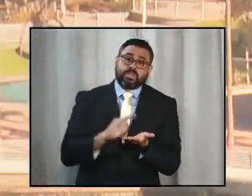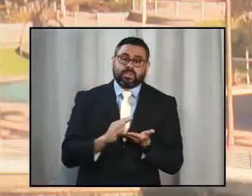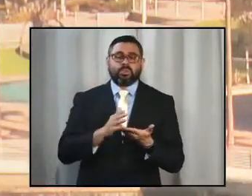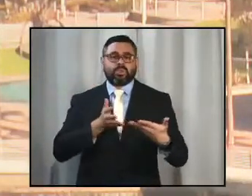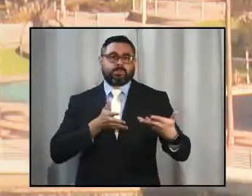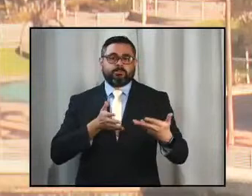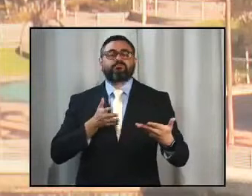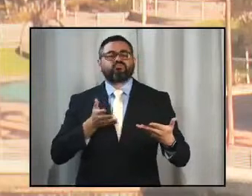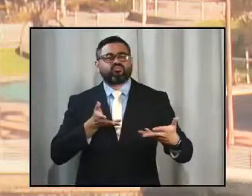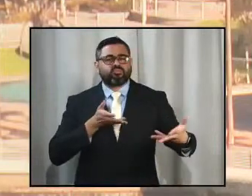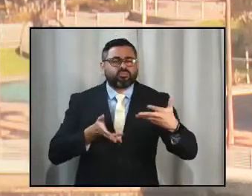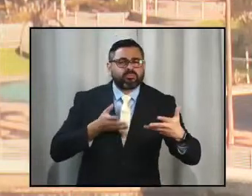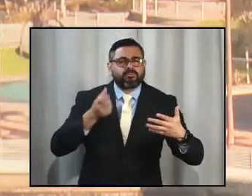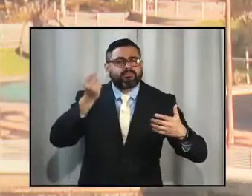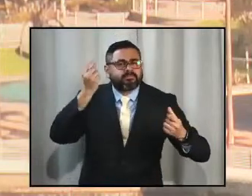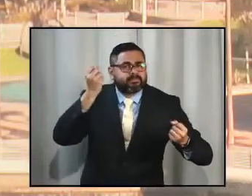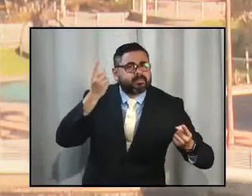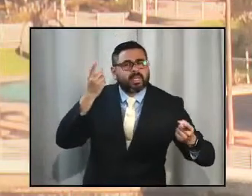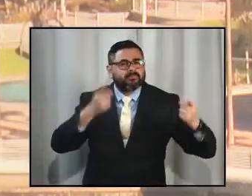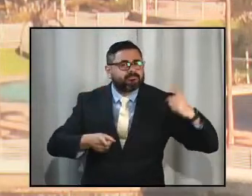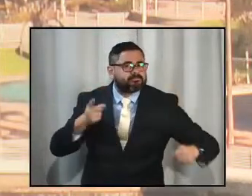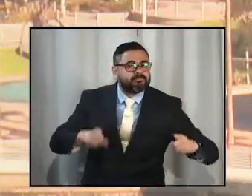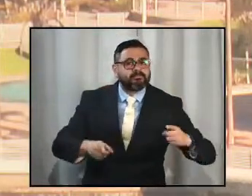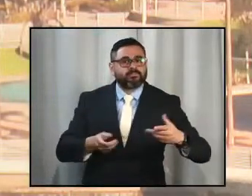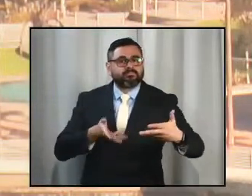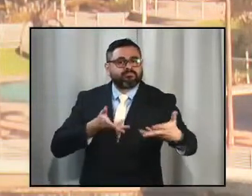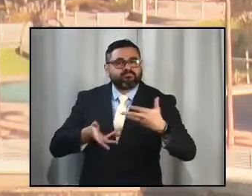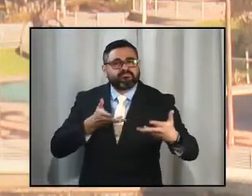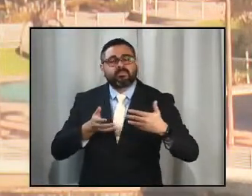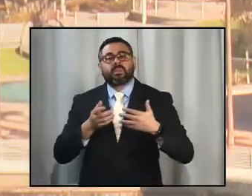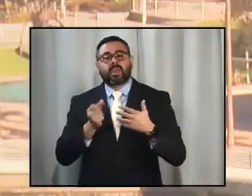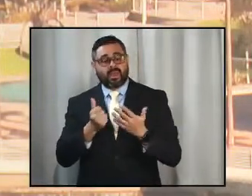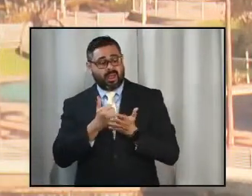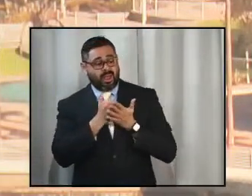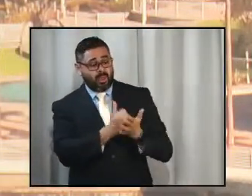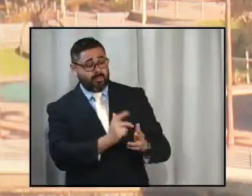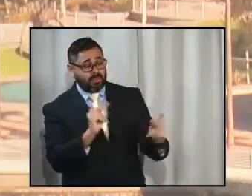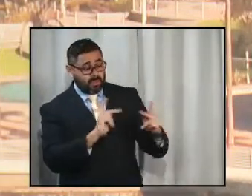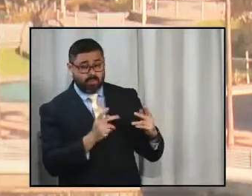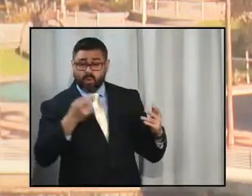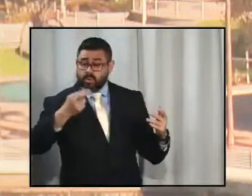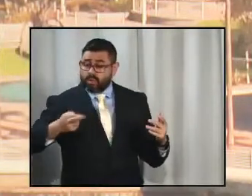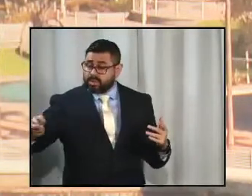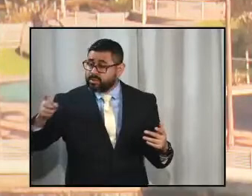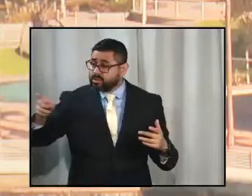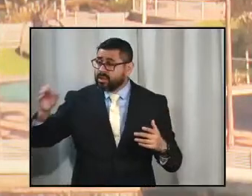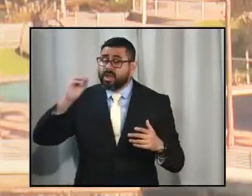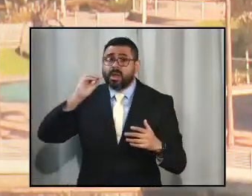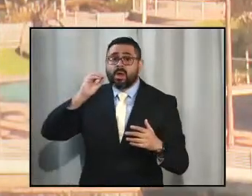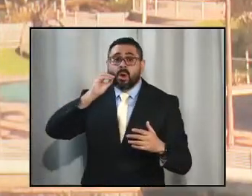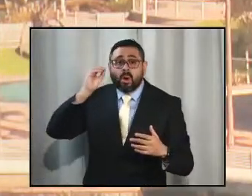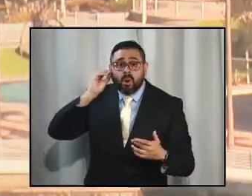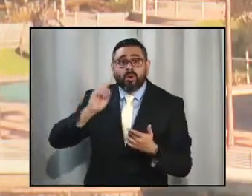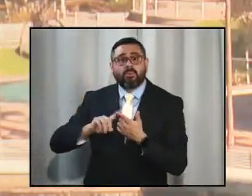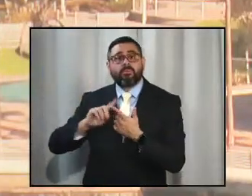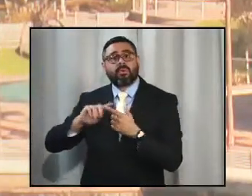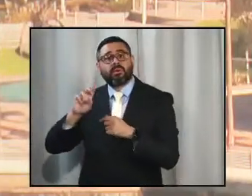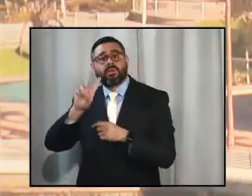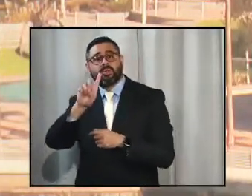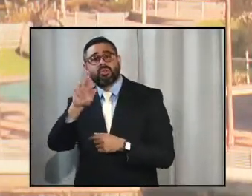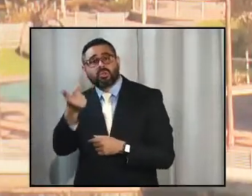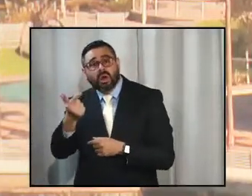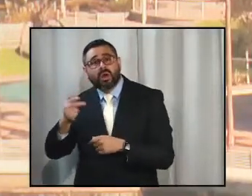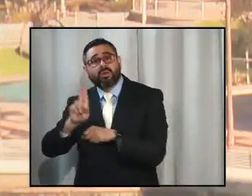partners to understand the resources available to persons experiencing homelessness, how to get people housing, how to get them into substance abuse centers, how to